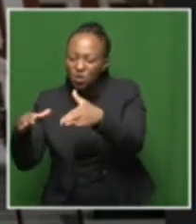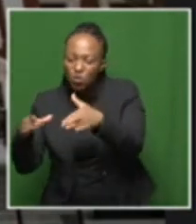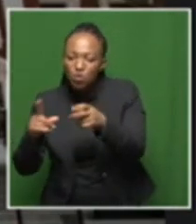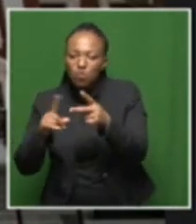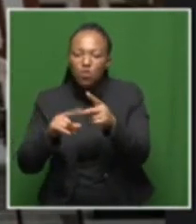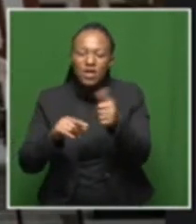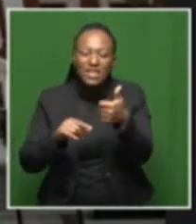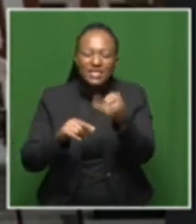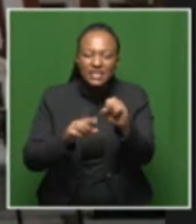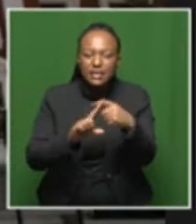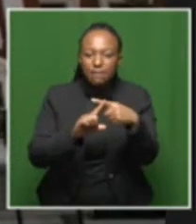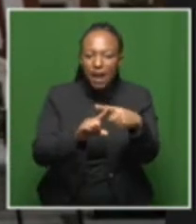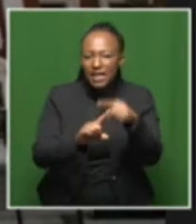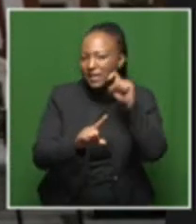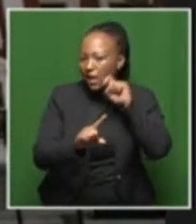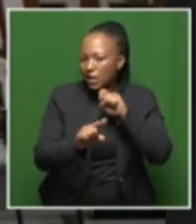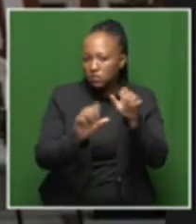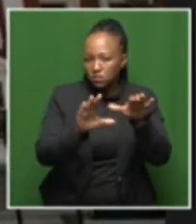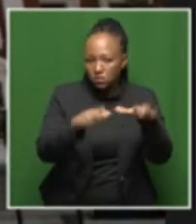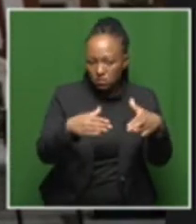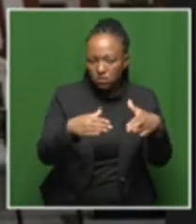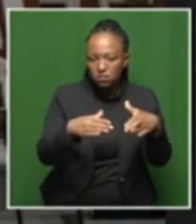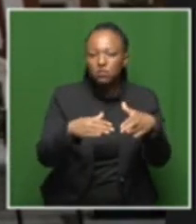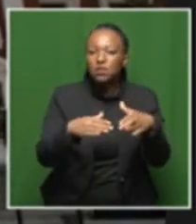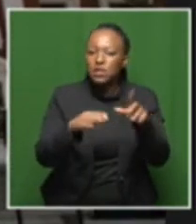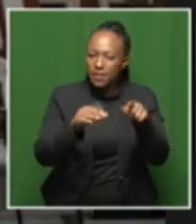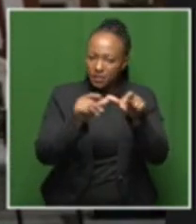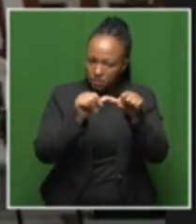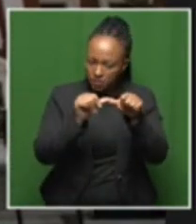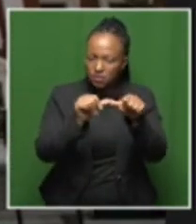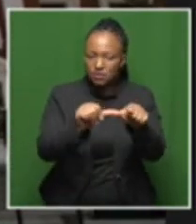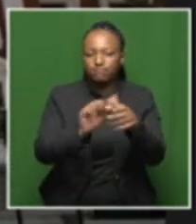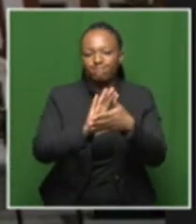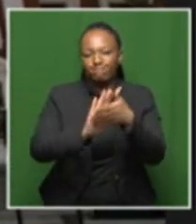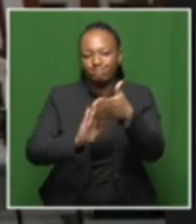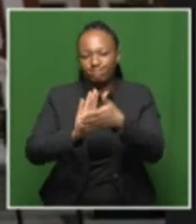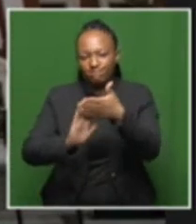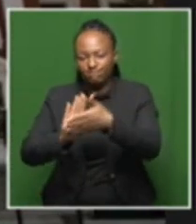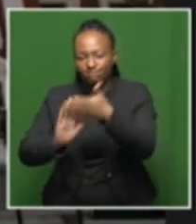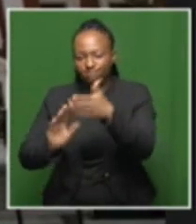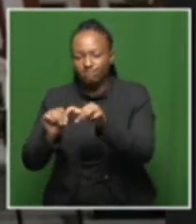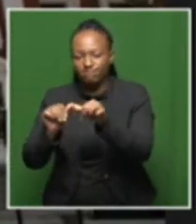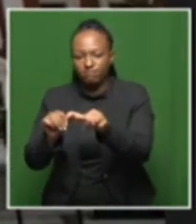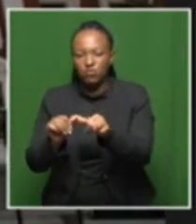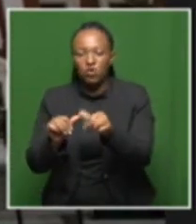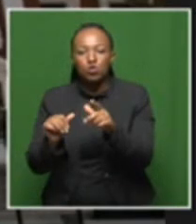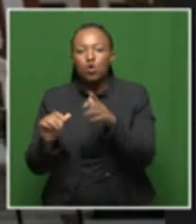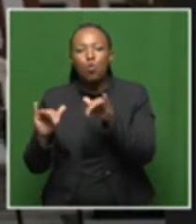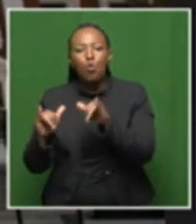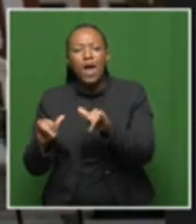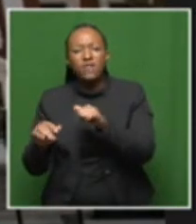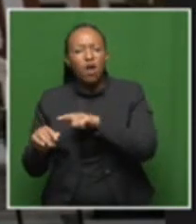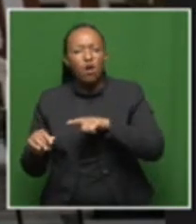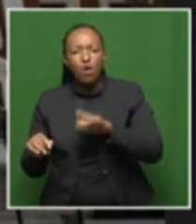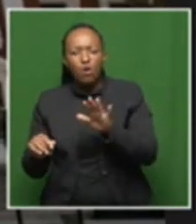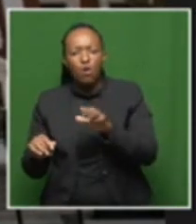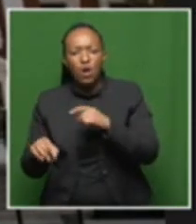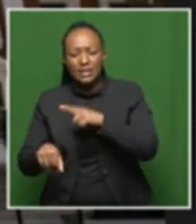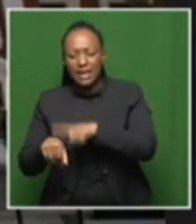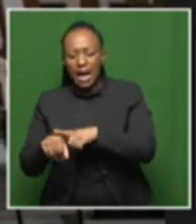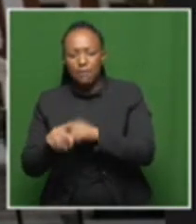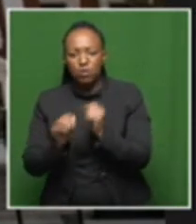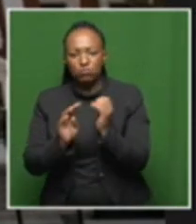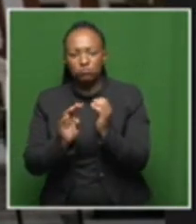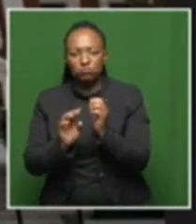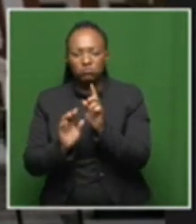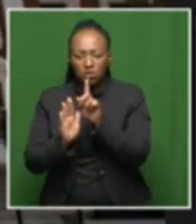with the 60 plus as much as possible, so that to enable you not to wait for long when you go for your